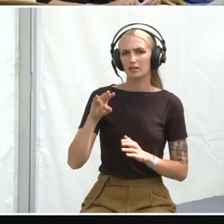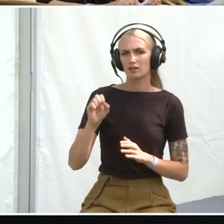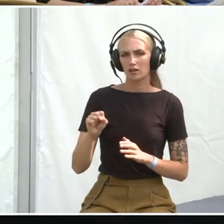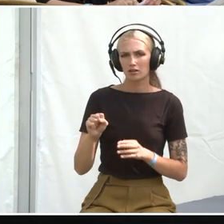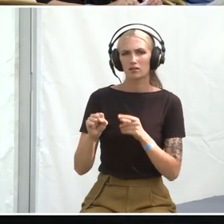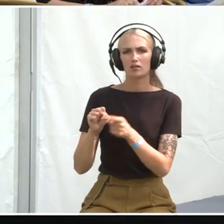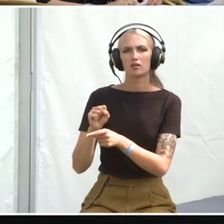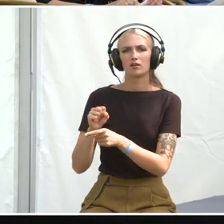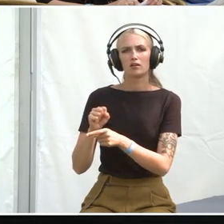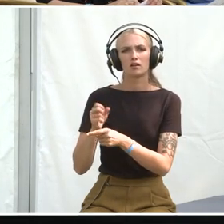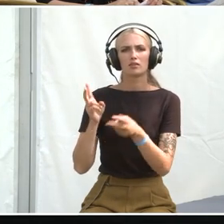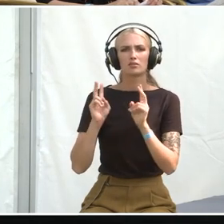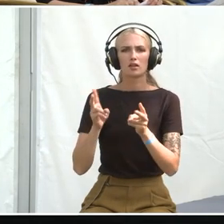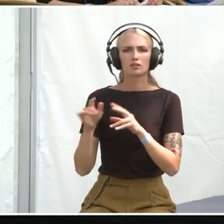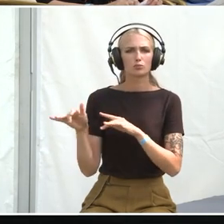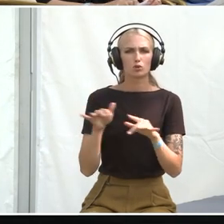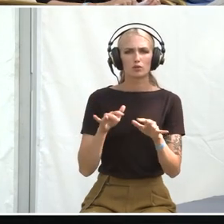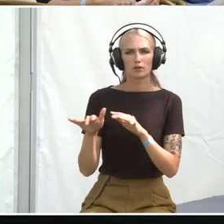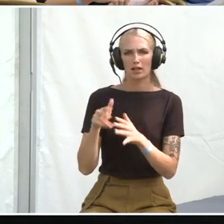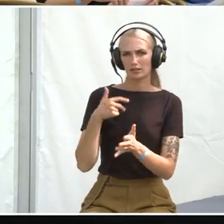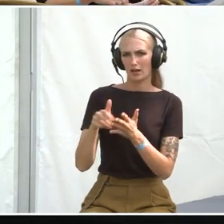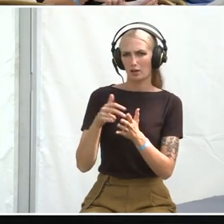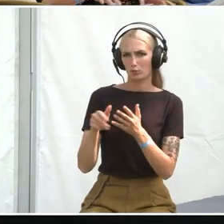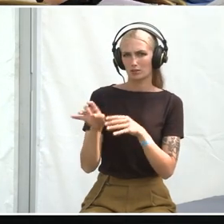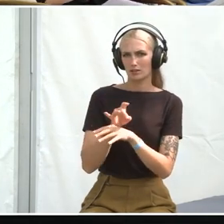dance movement and dialectical behavior therapist.